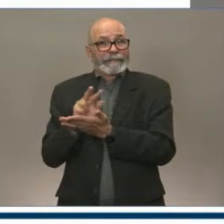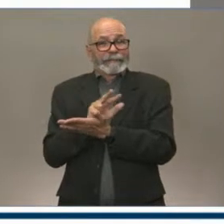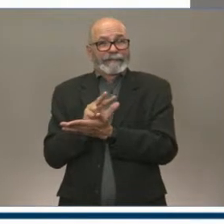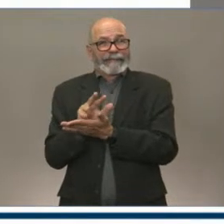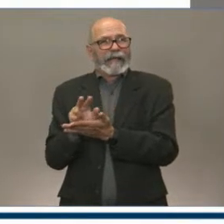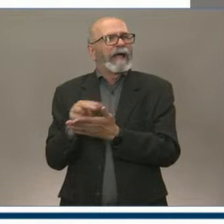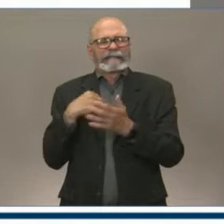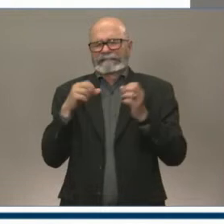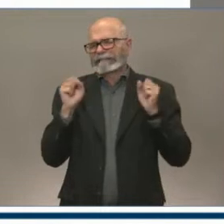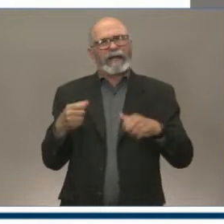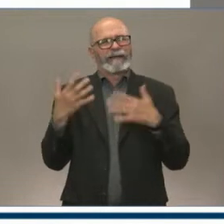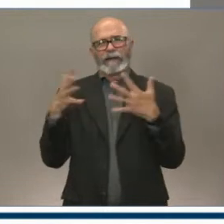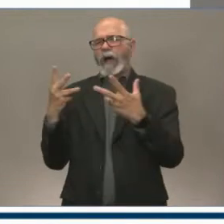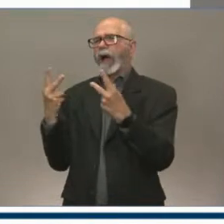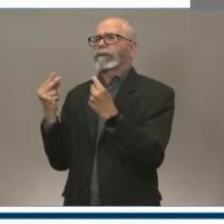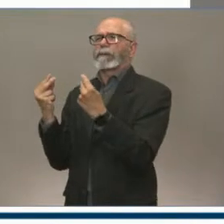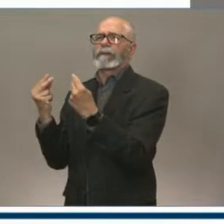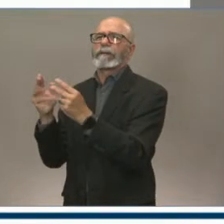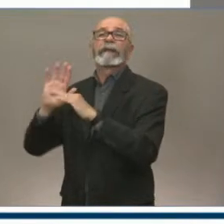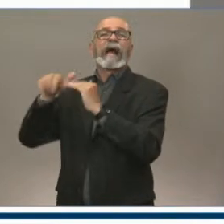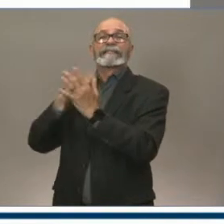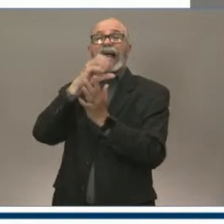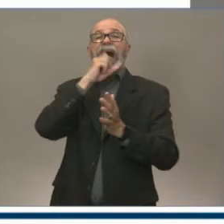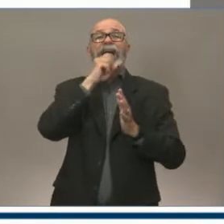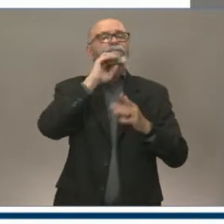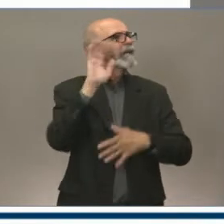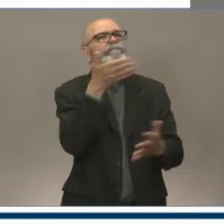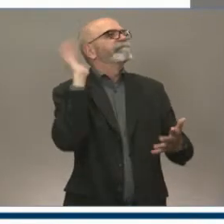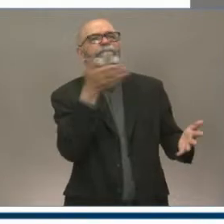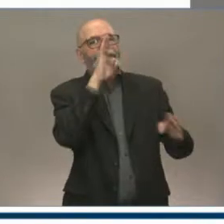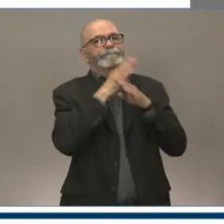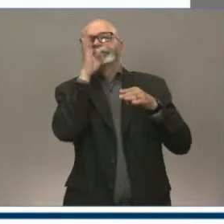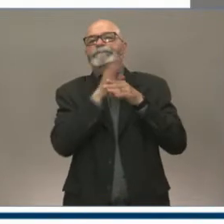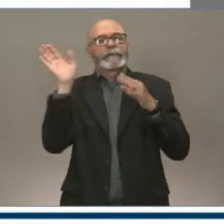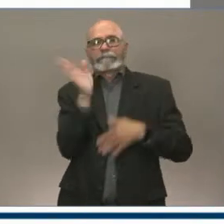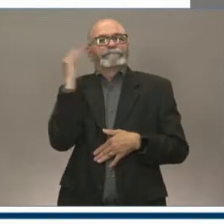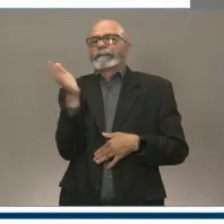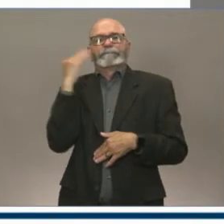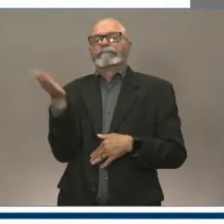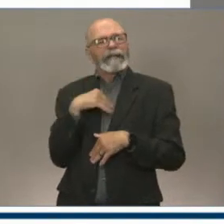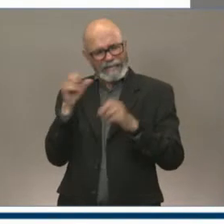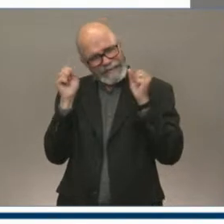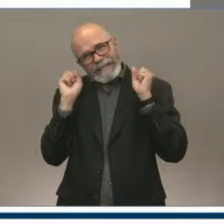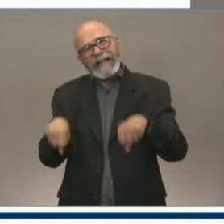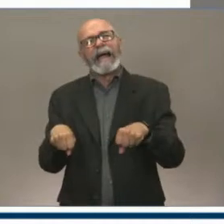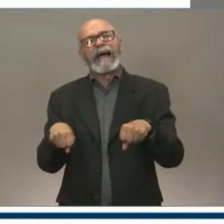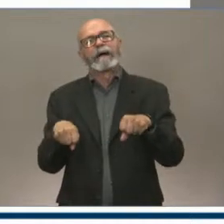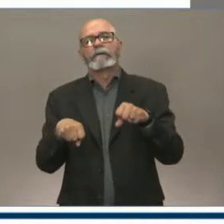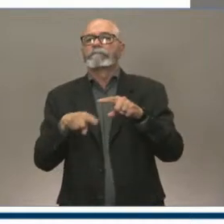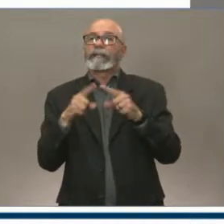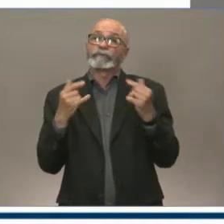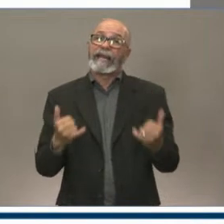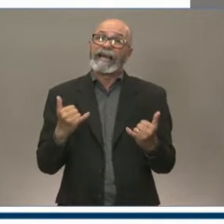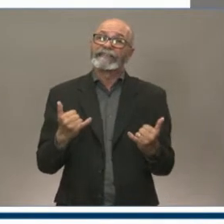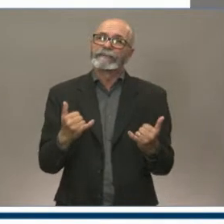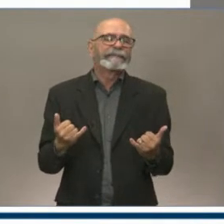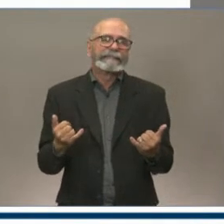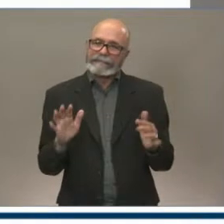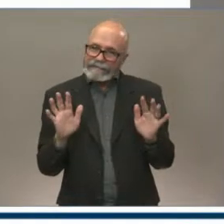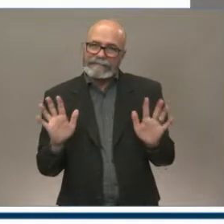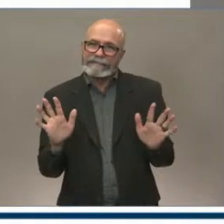progress through age groups following an age-based process. And so we're not going to be pushed off target on that